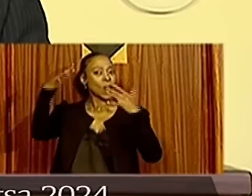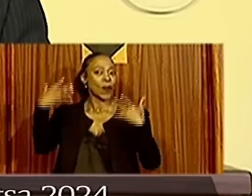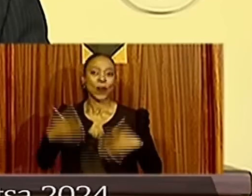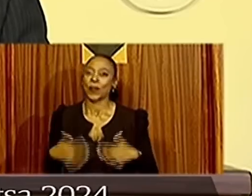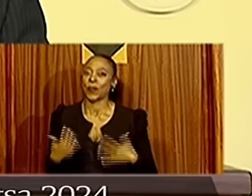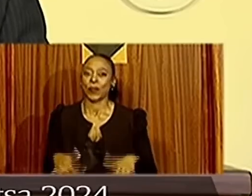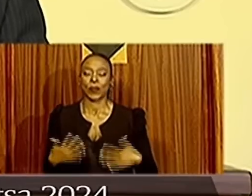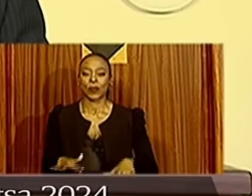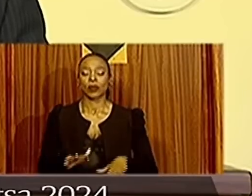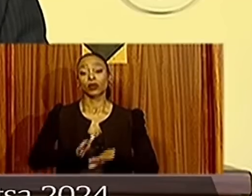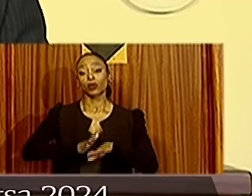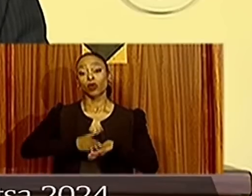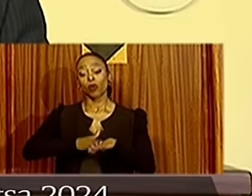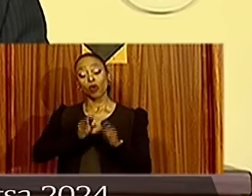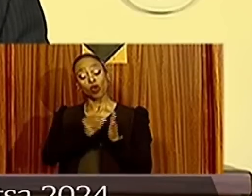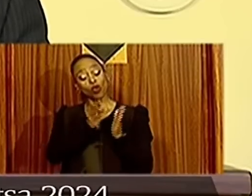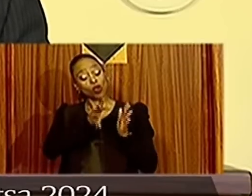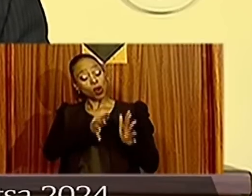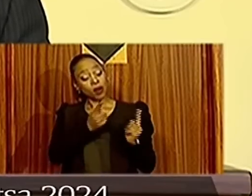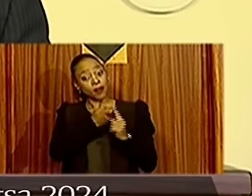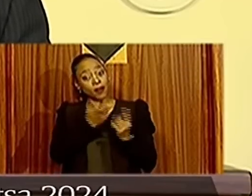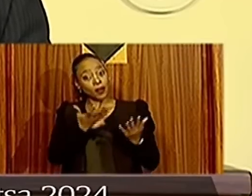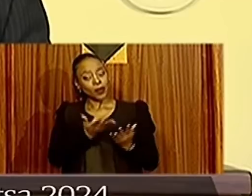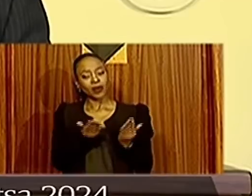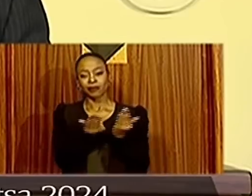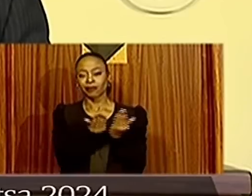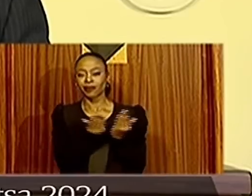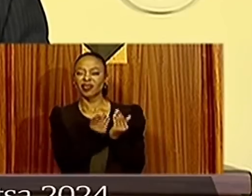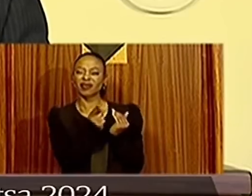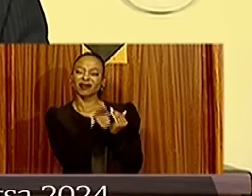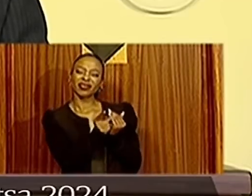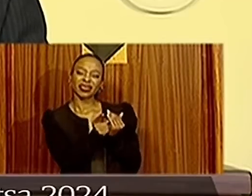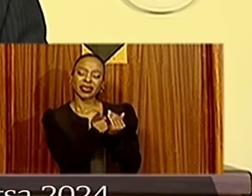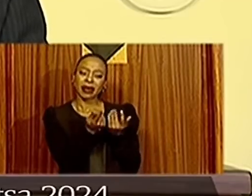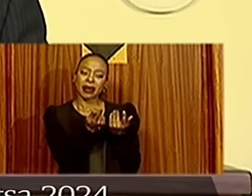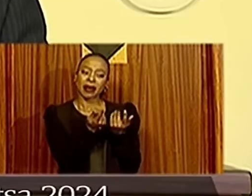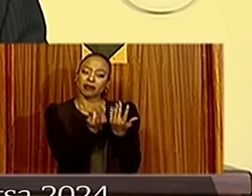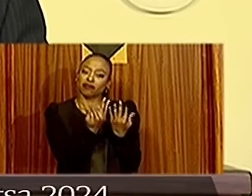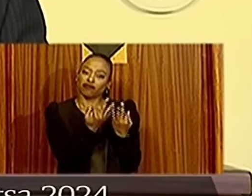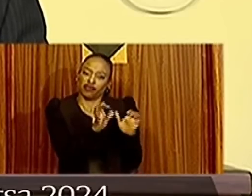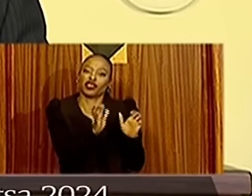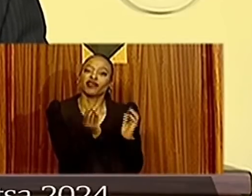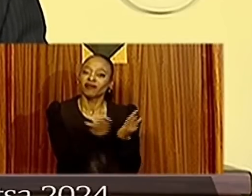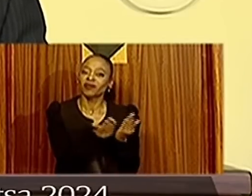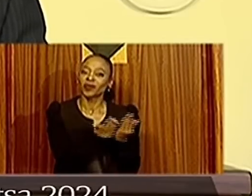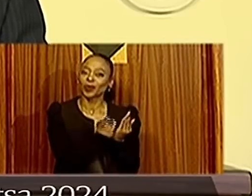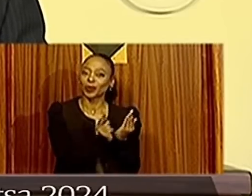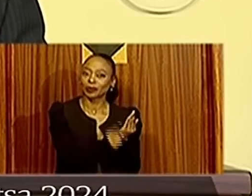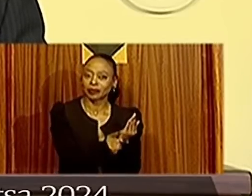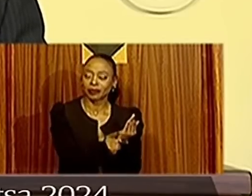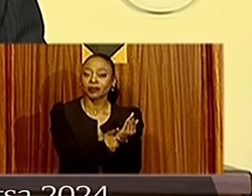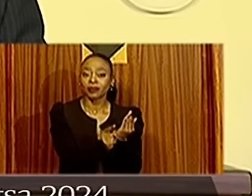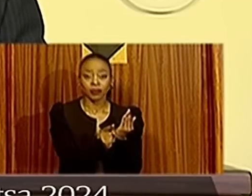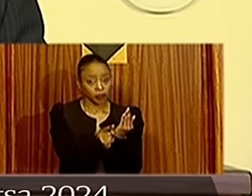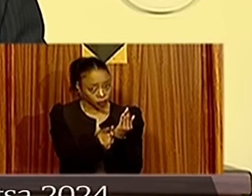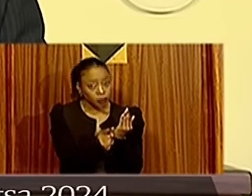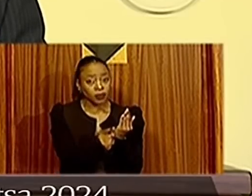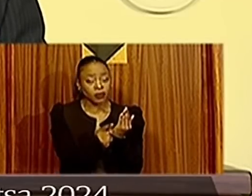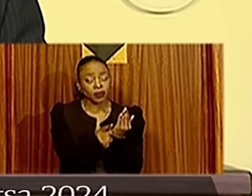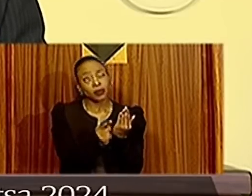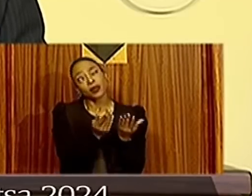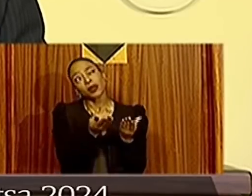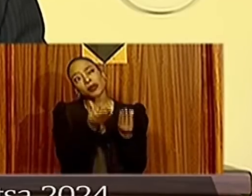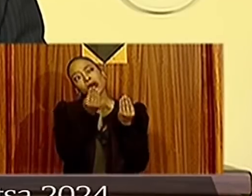Significantly, learners from schools where fees are not paid accounted for